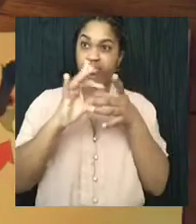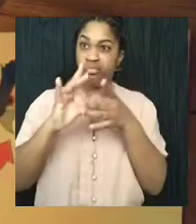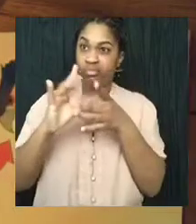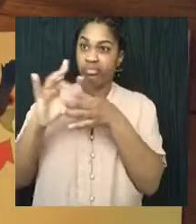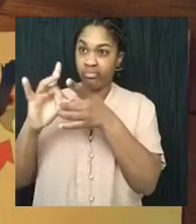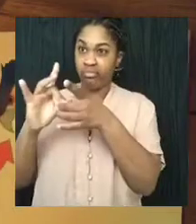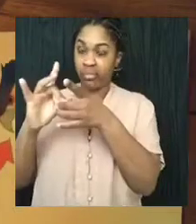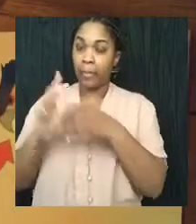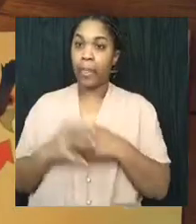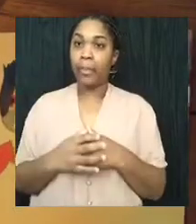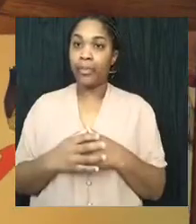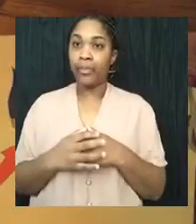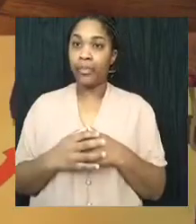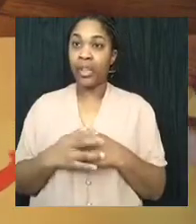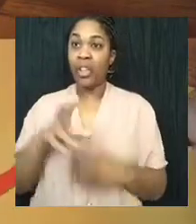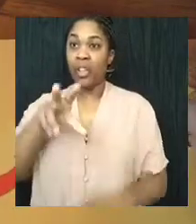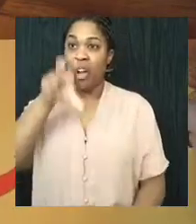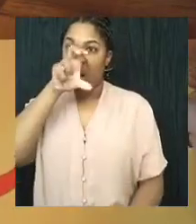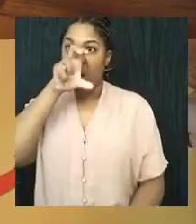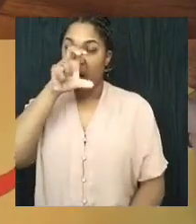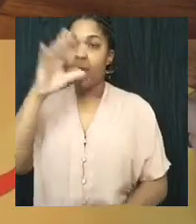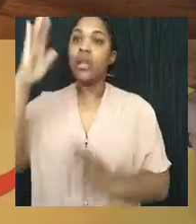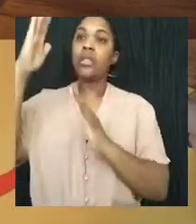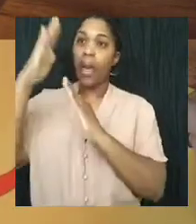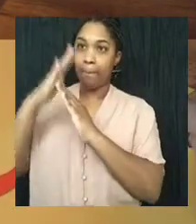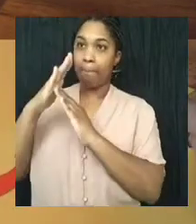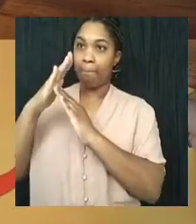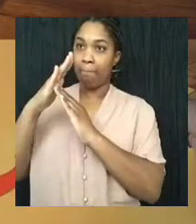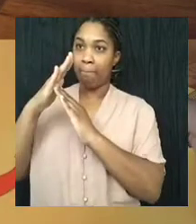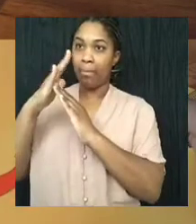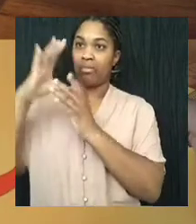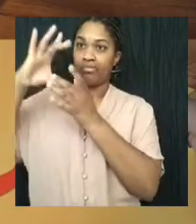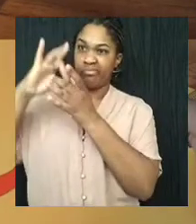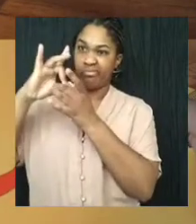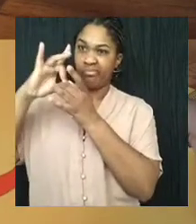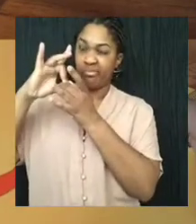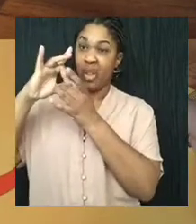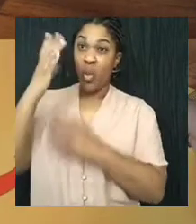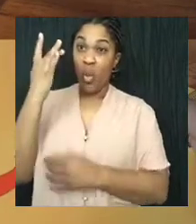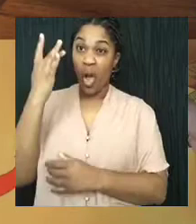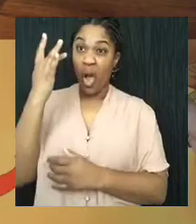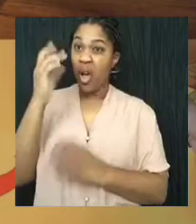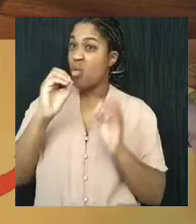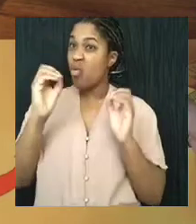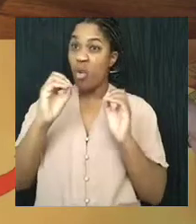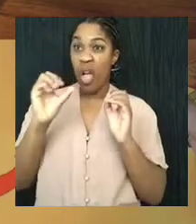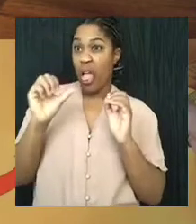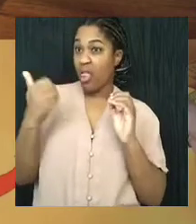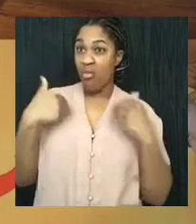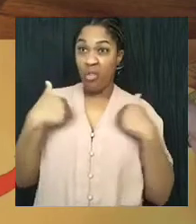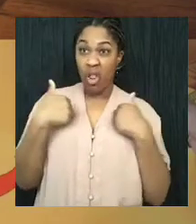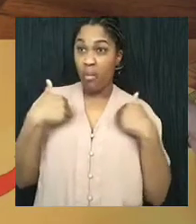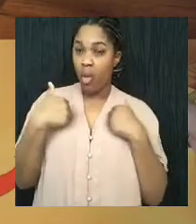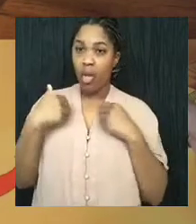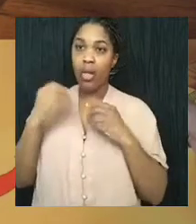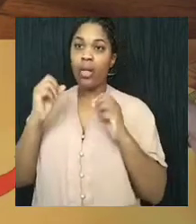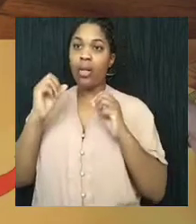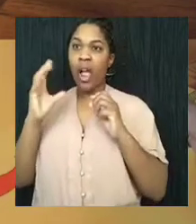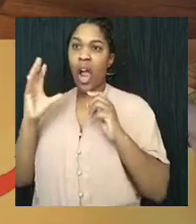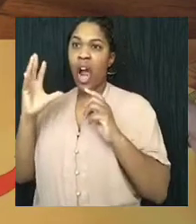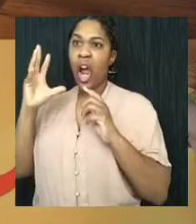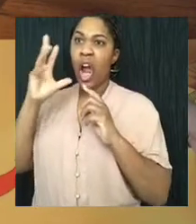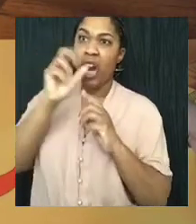The hawk is at the top of the food chain because no other animal attacks and